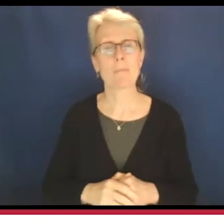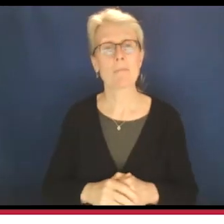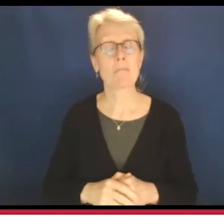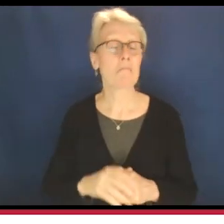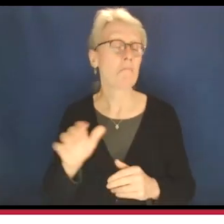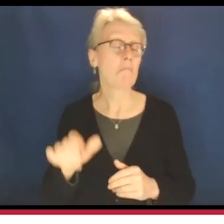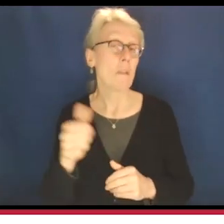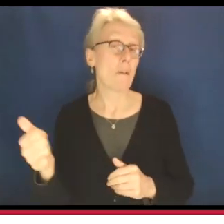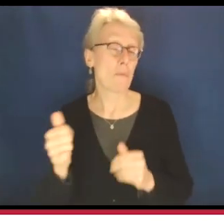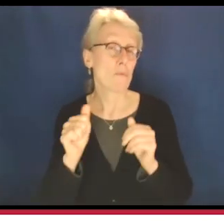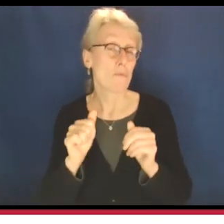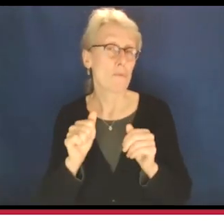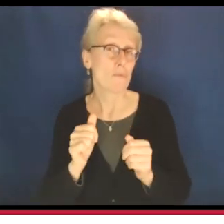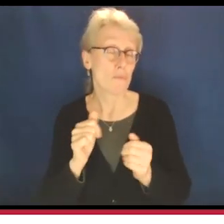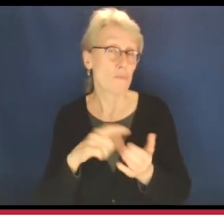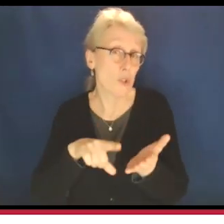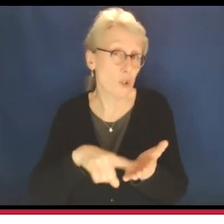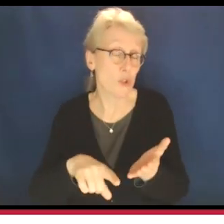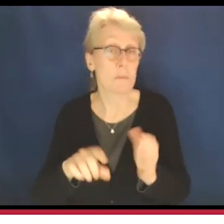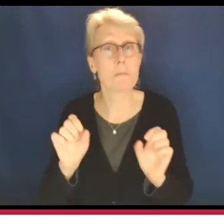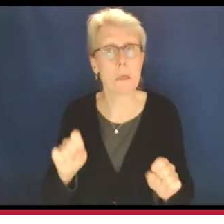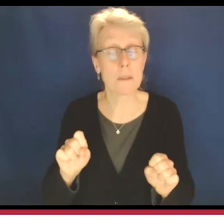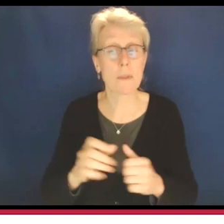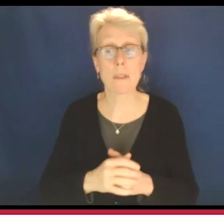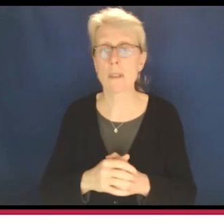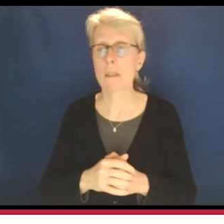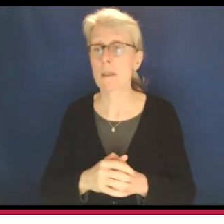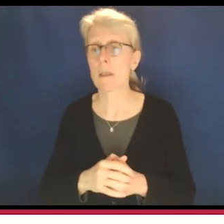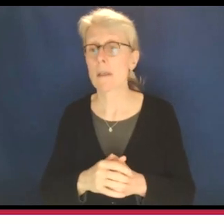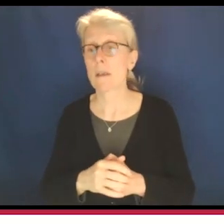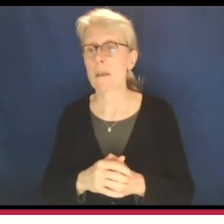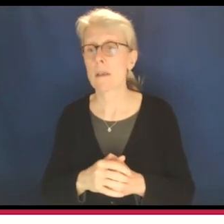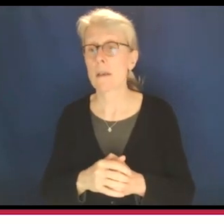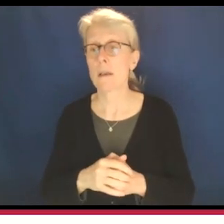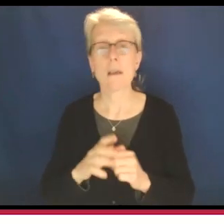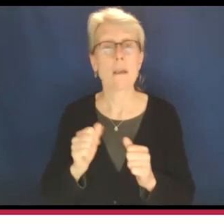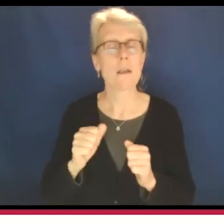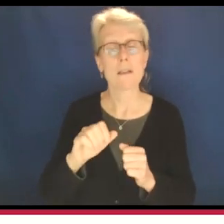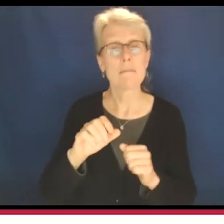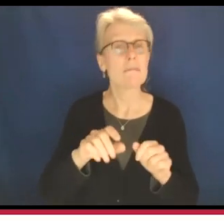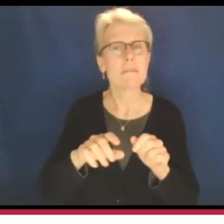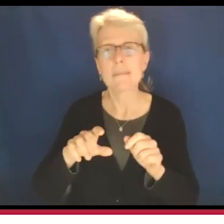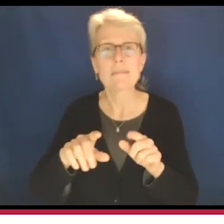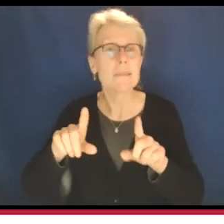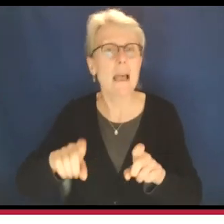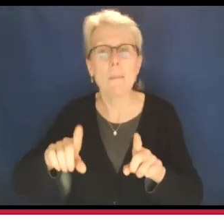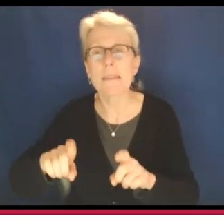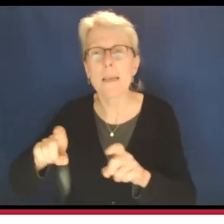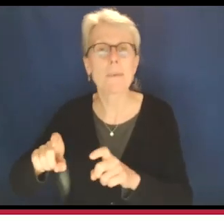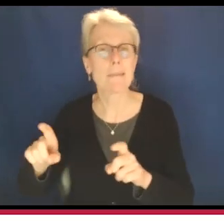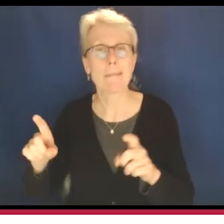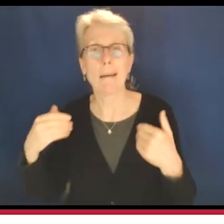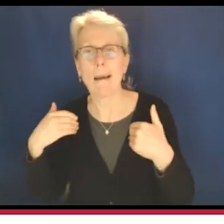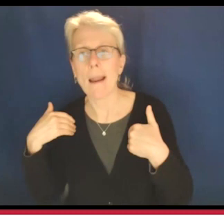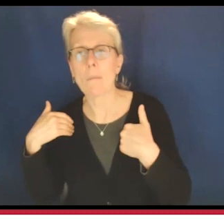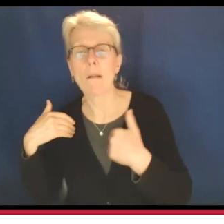research that could pay off are to take the diversity that we have seen already from sampling zoonotic pathogens